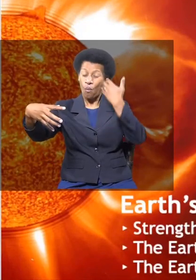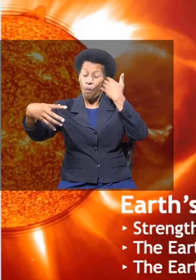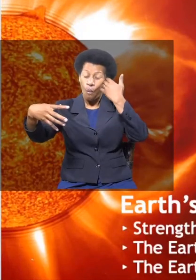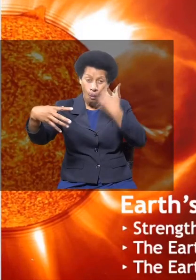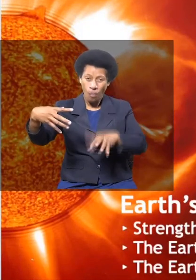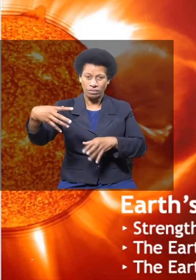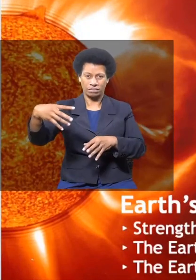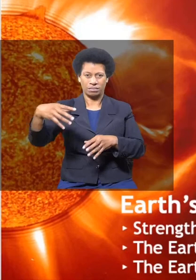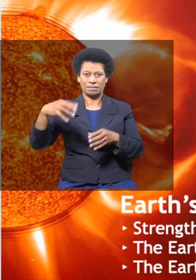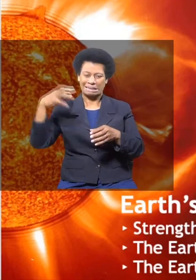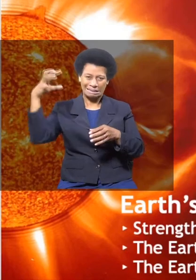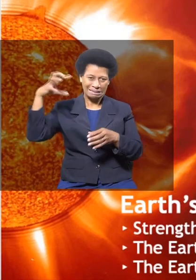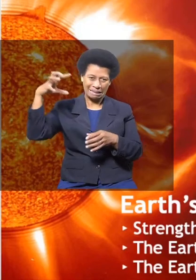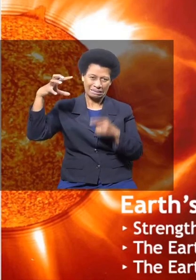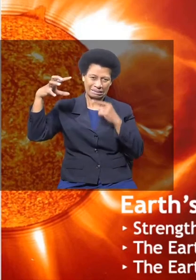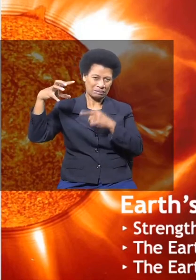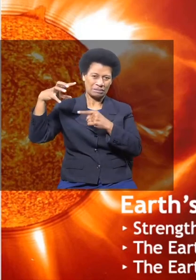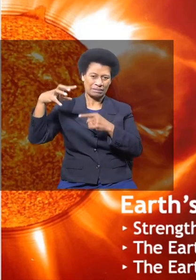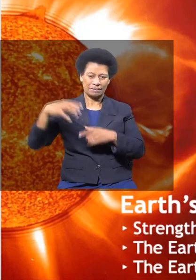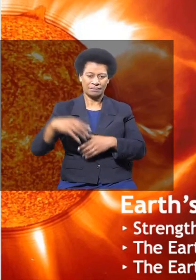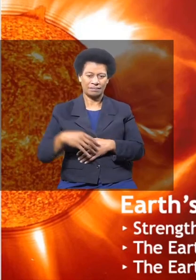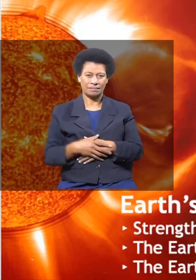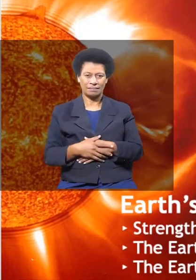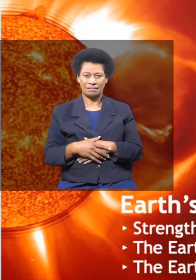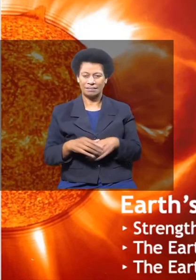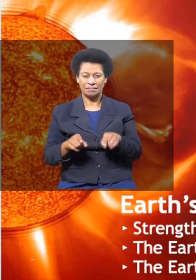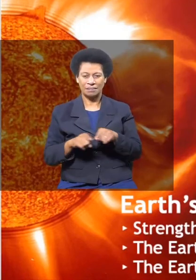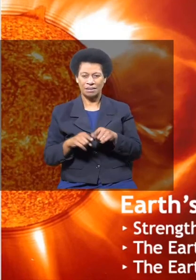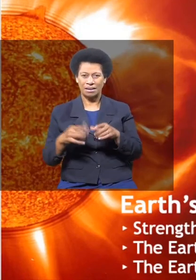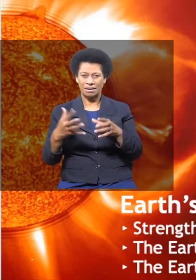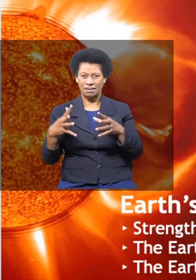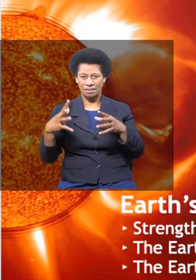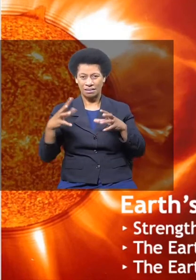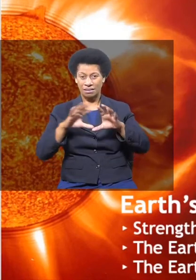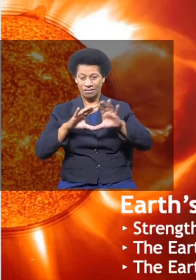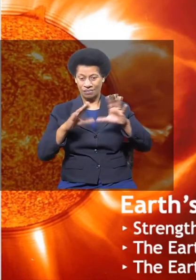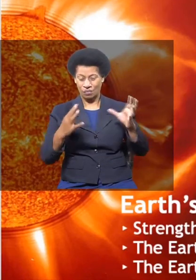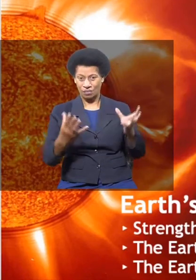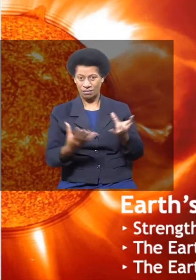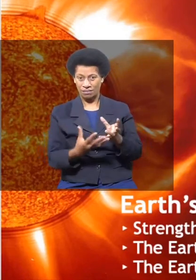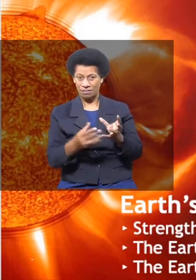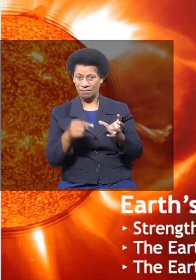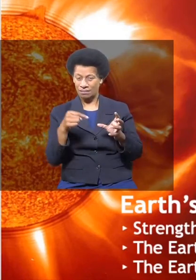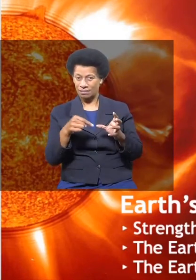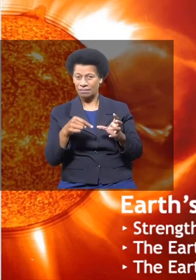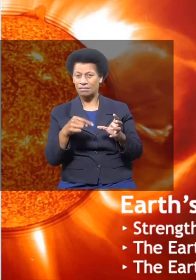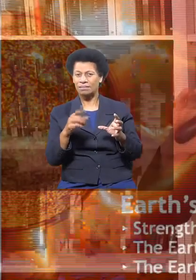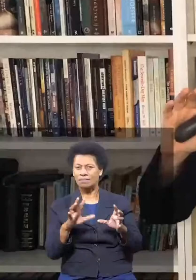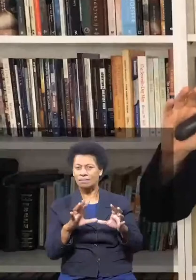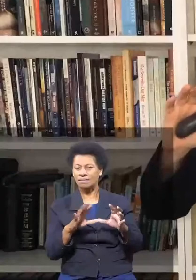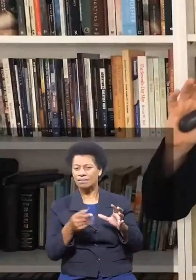very, very hot star, and it is blowing these solar winds, all of